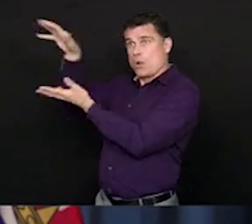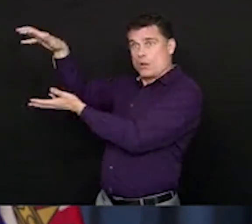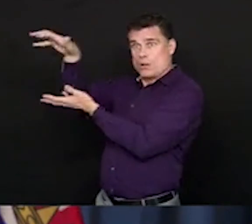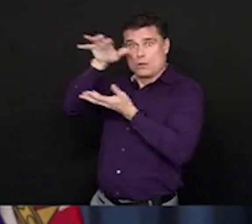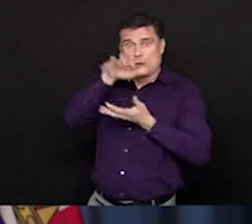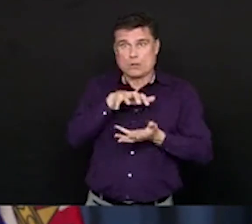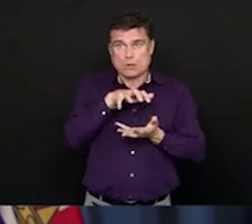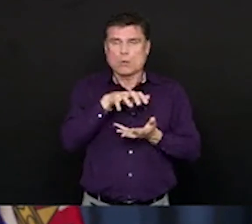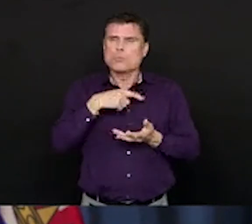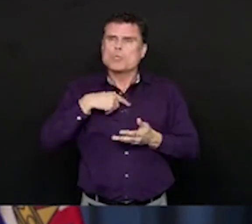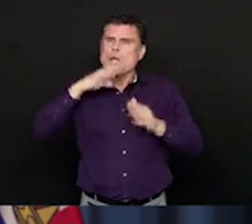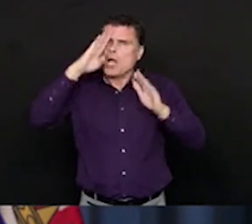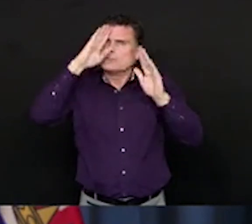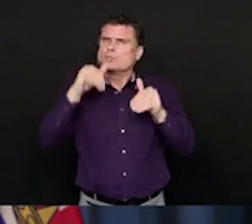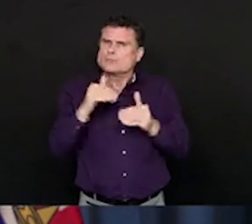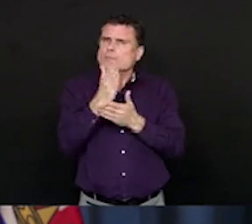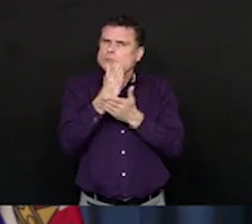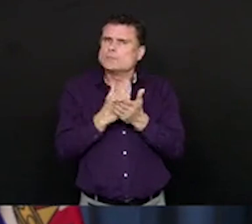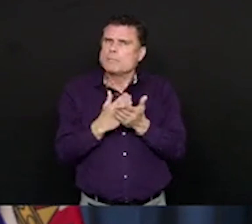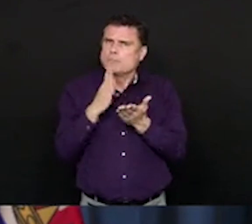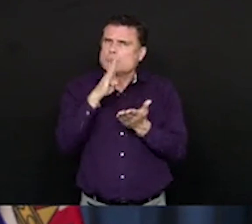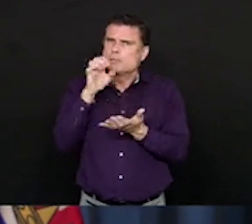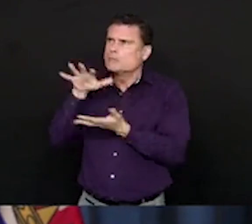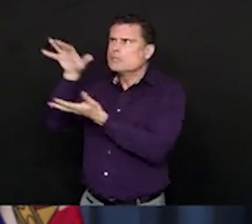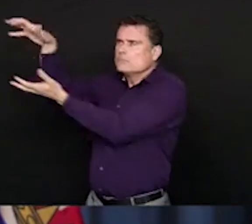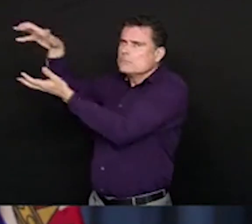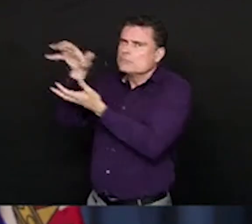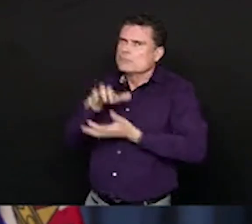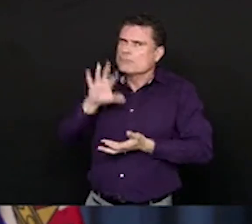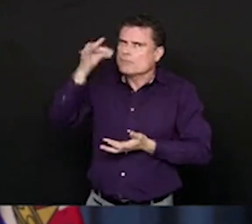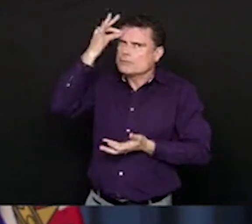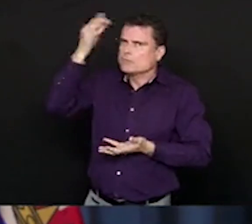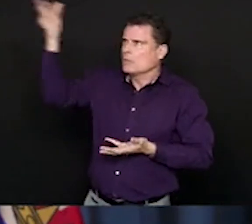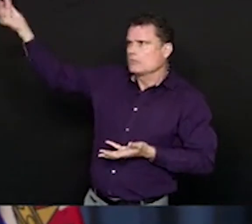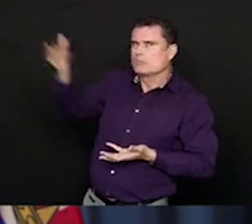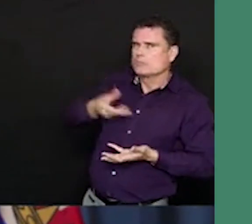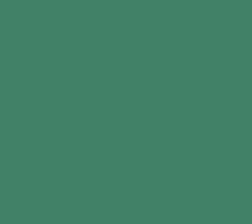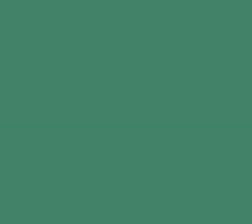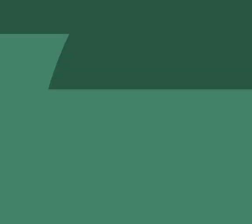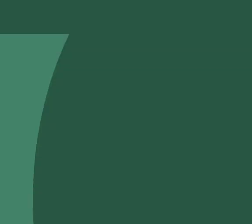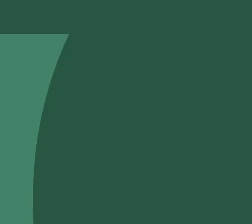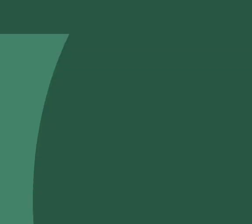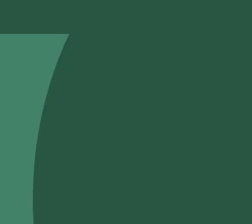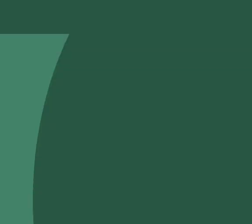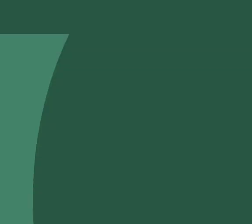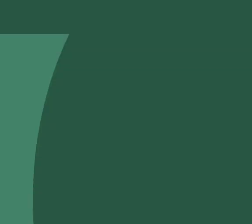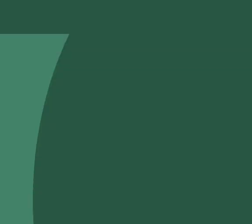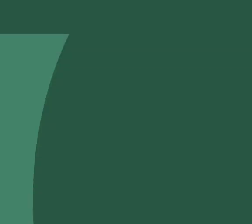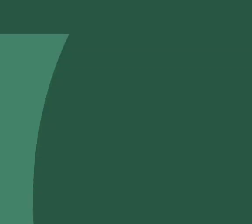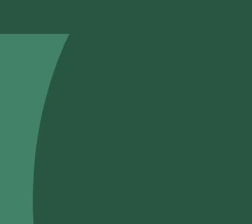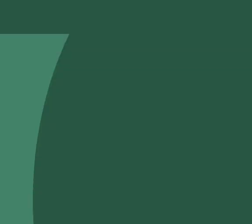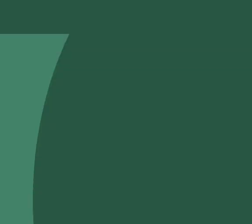measures that have been adopted by Dr. Henry, that our current stock of ventilators will be sufficient.